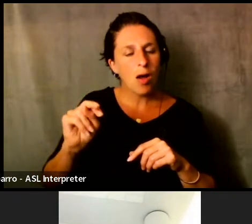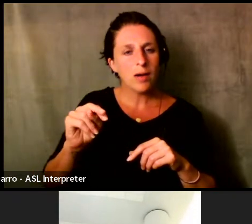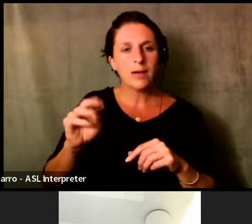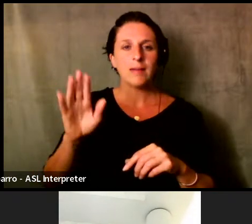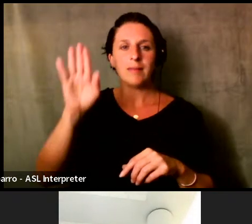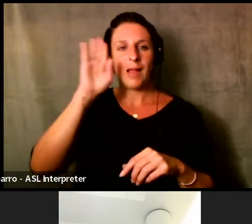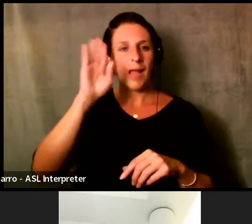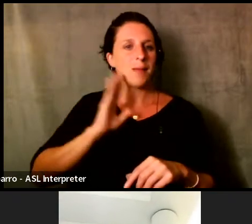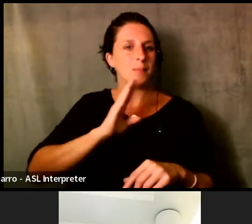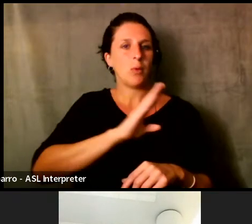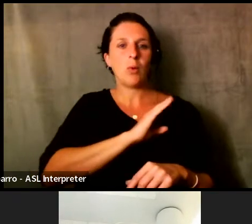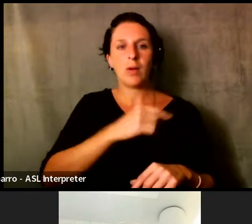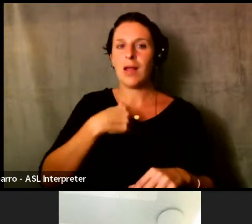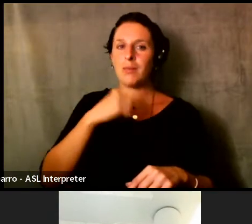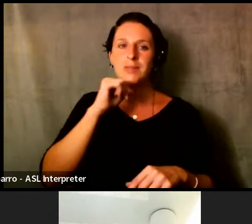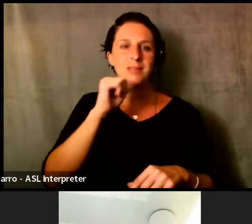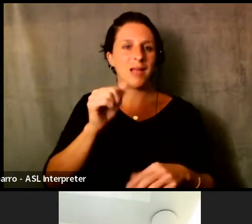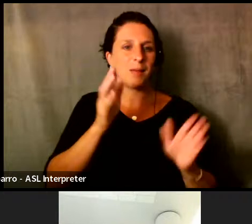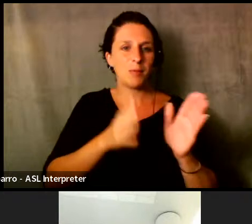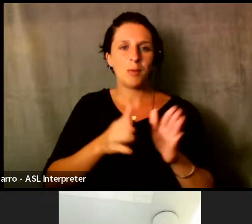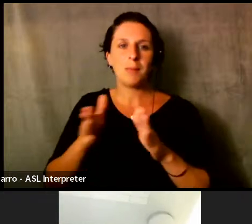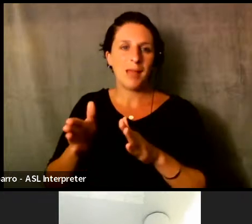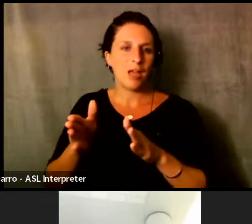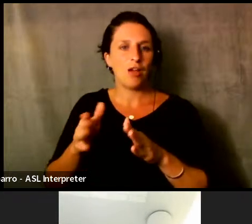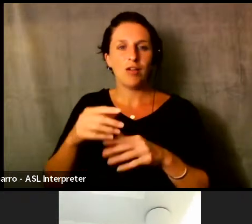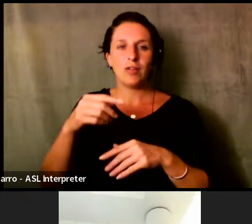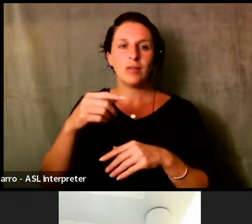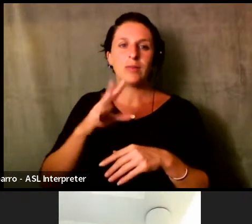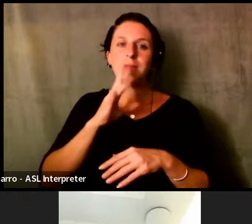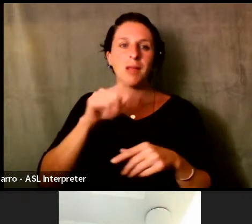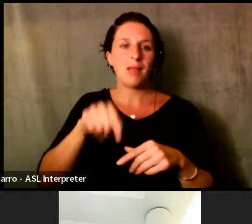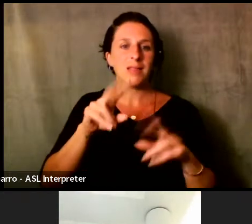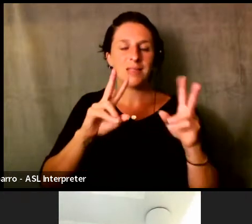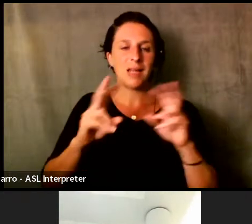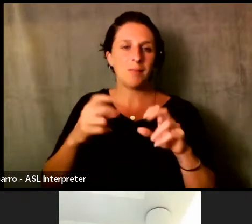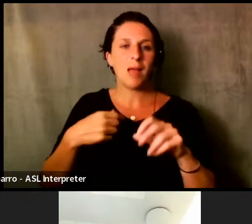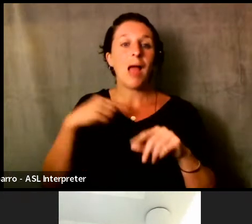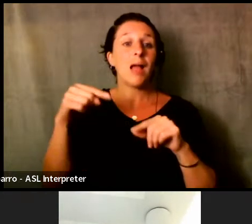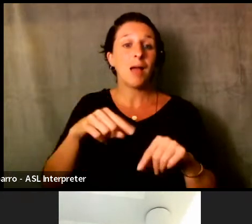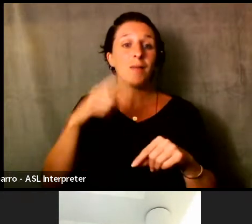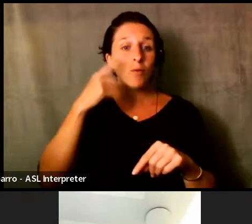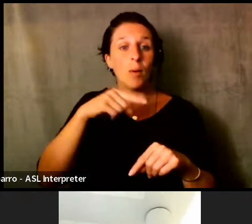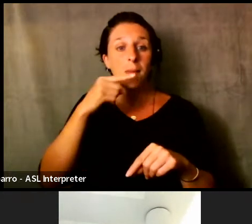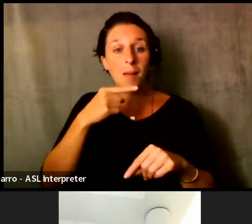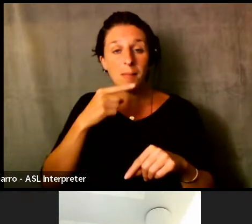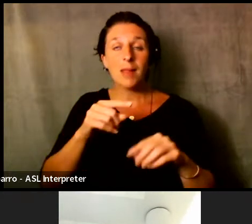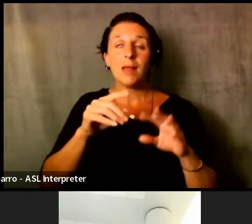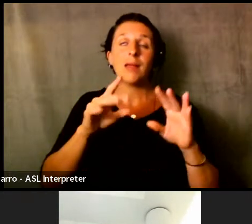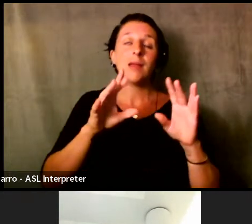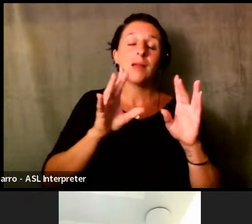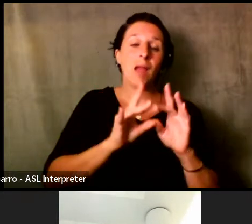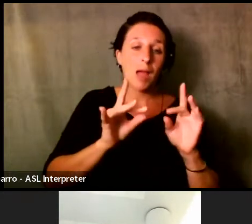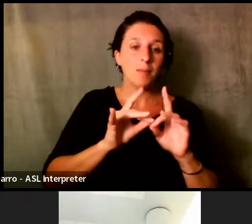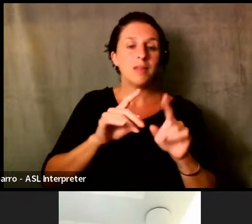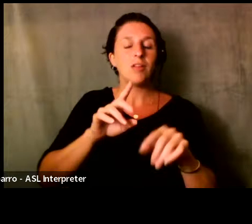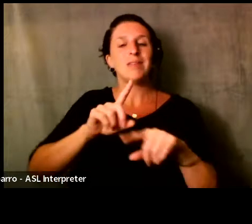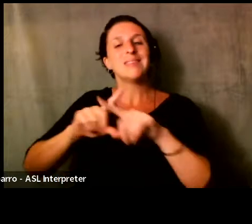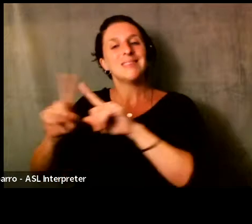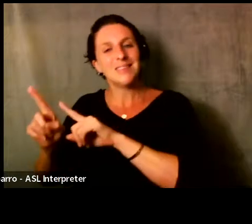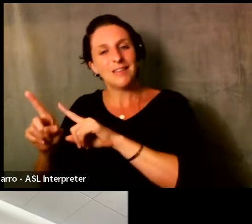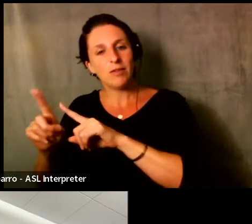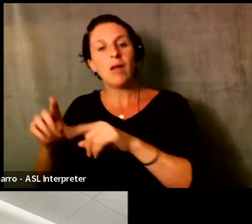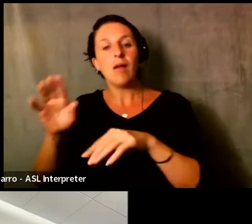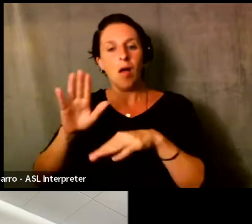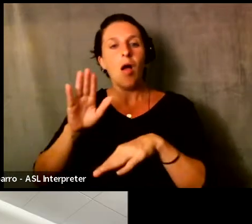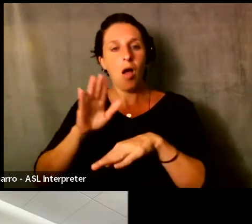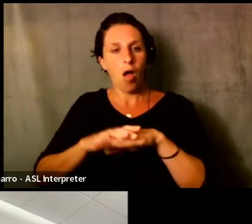prepared to speak about this topic. I came for public comment on a similar topic, which was on the planned anti-racism framework,